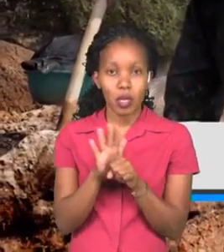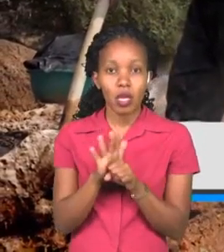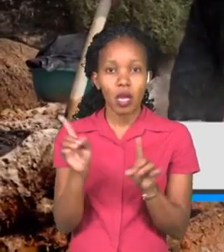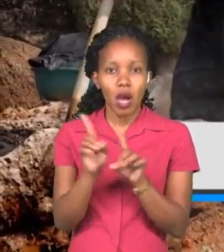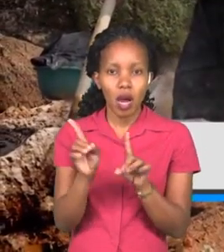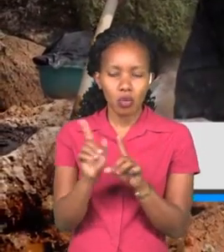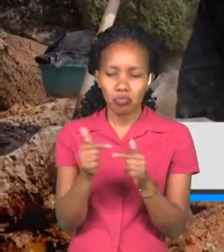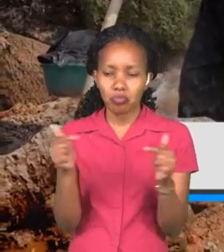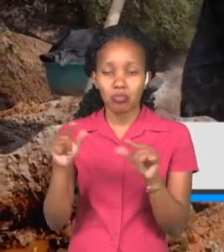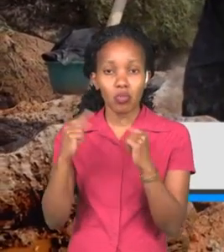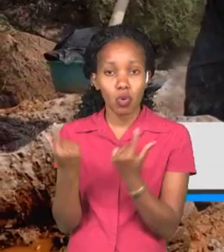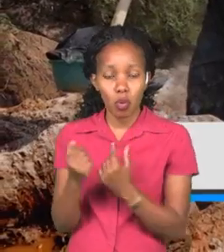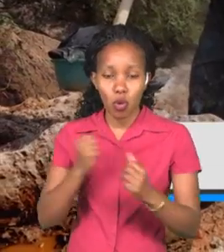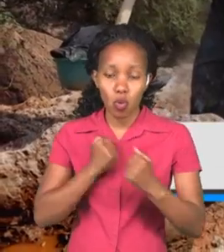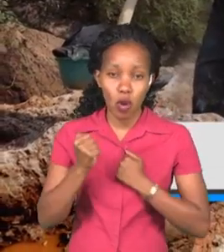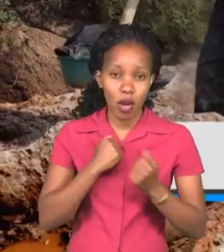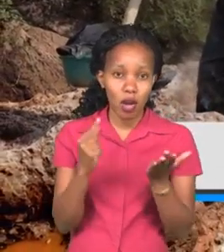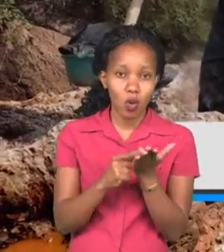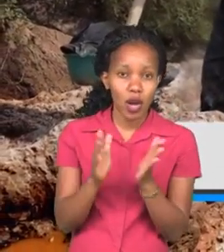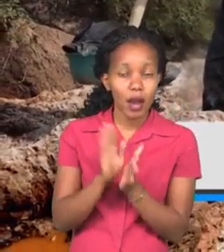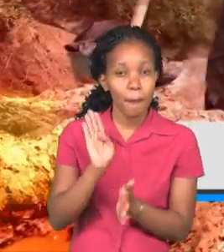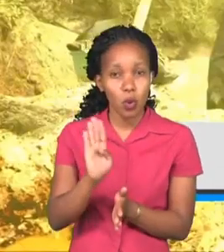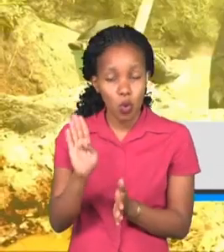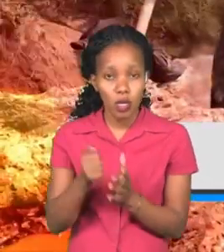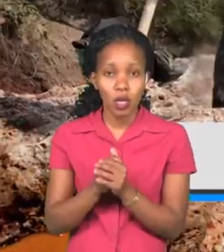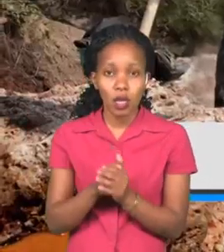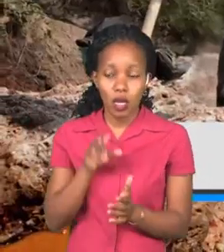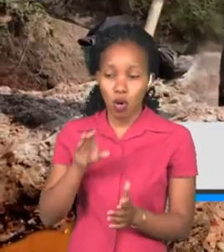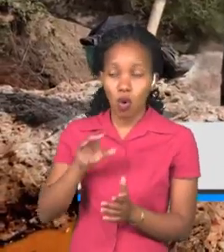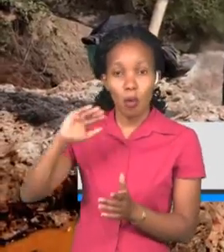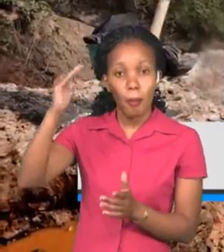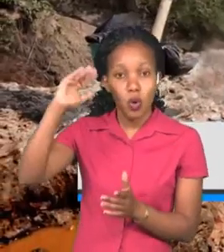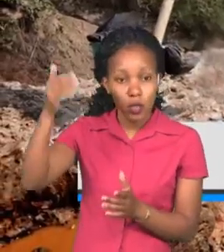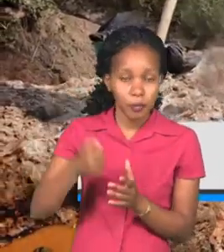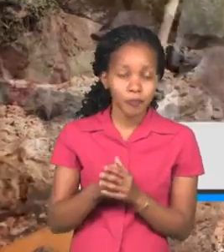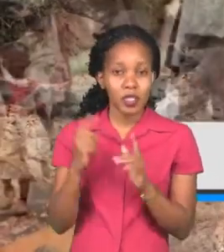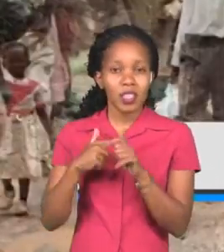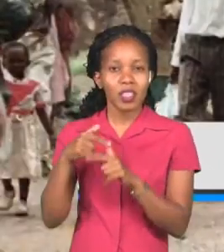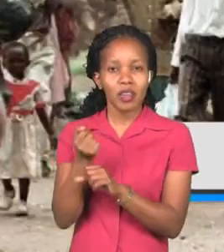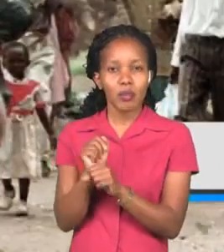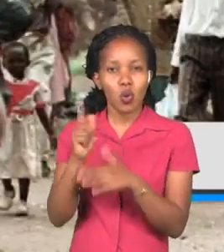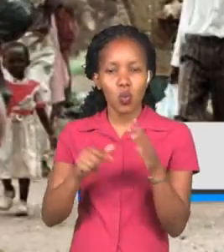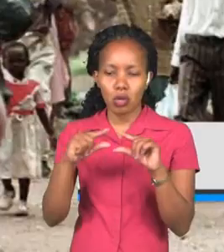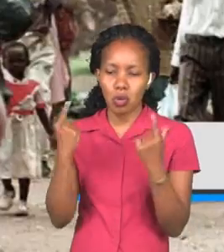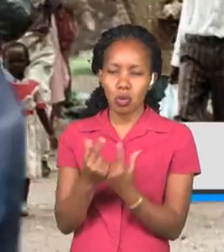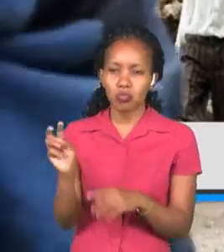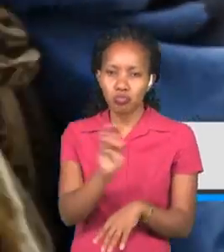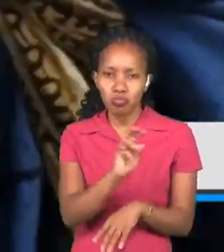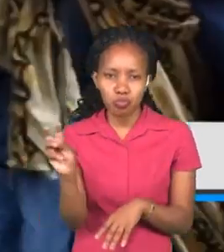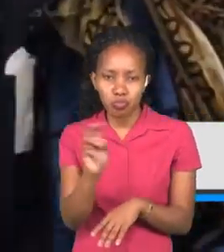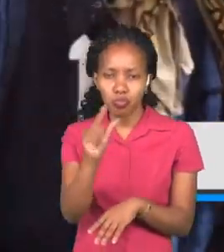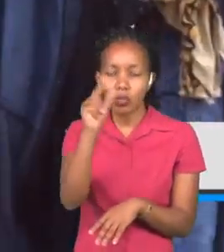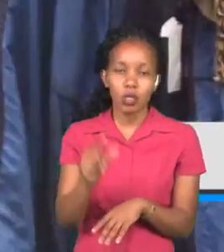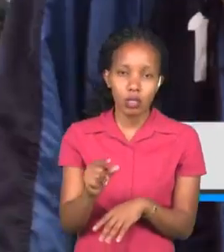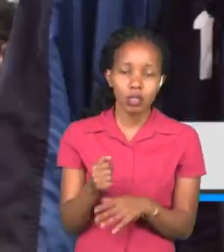of rebel groups from Rwanda, Uganda and Burundi in the Congolese mountains have made the presence of troops patrolling in the Kivu region